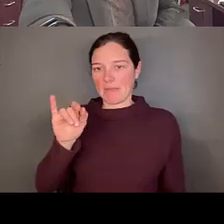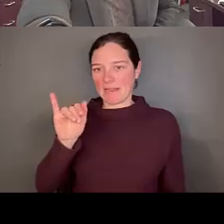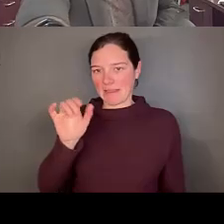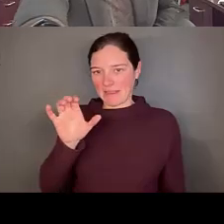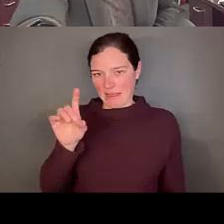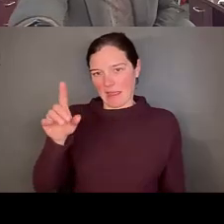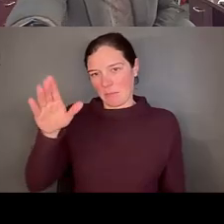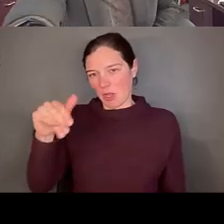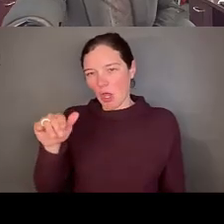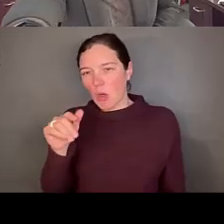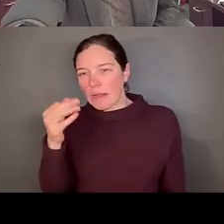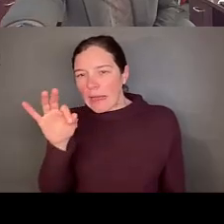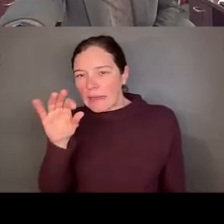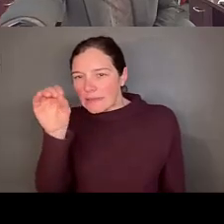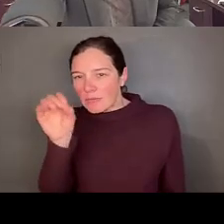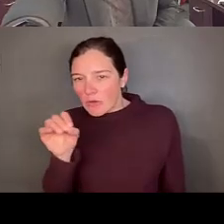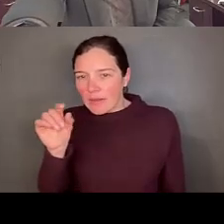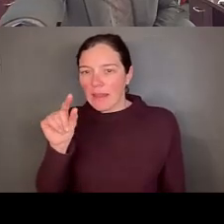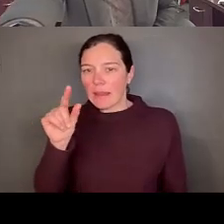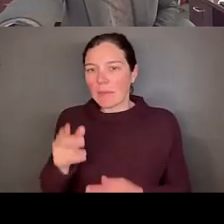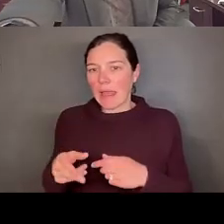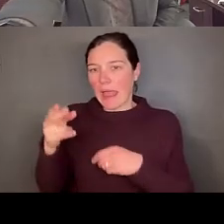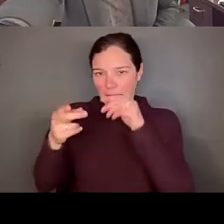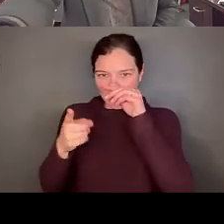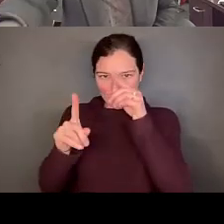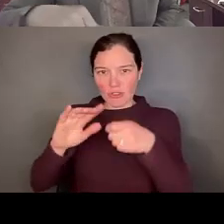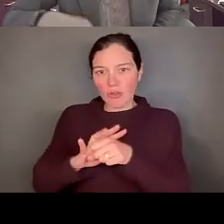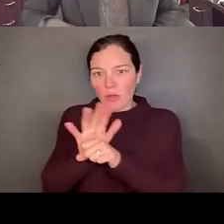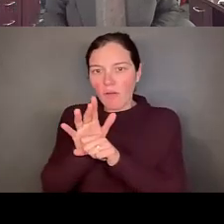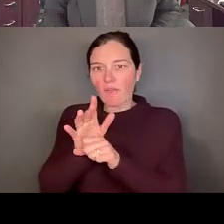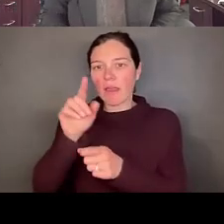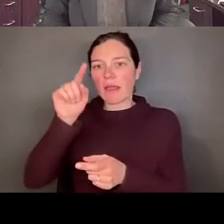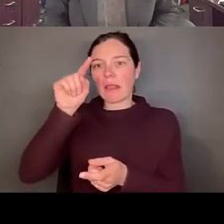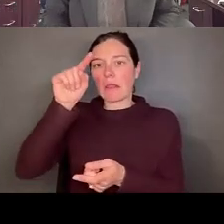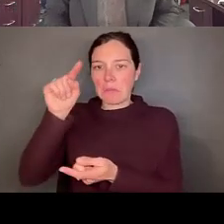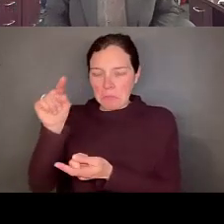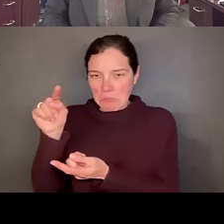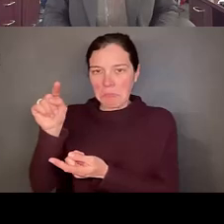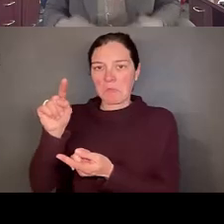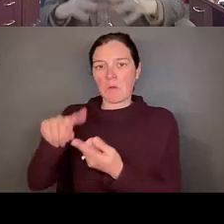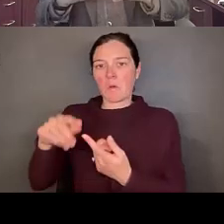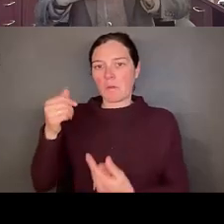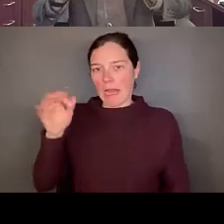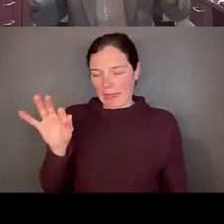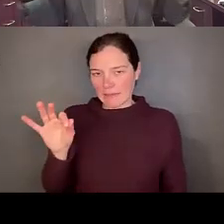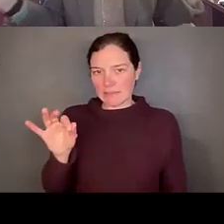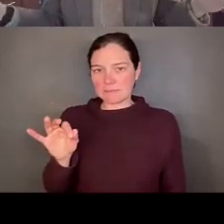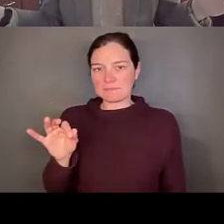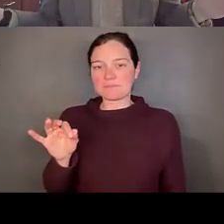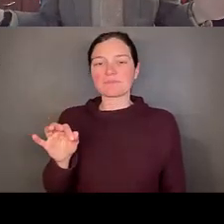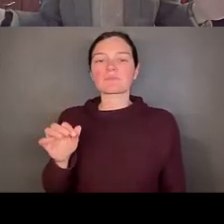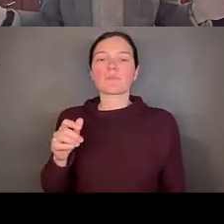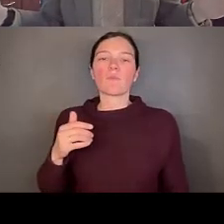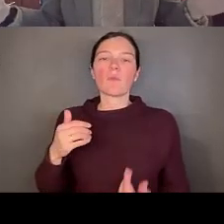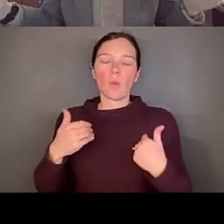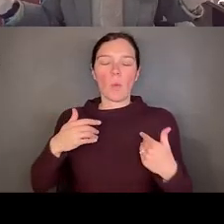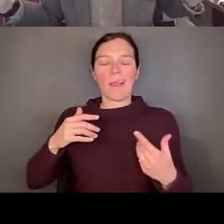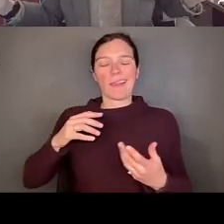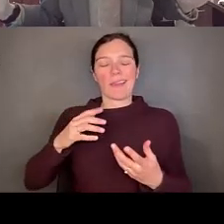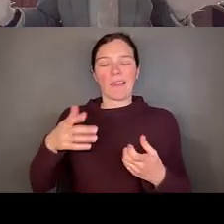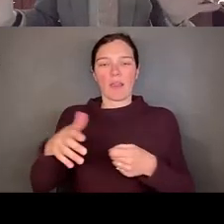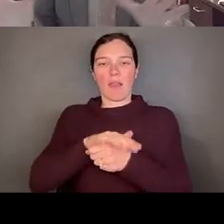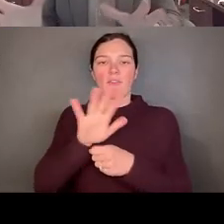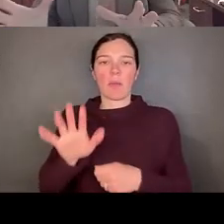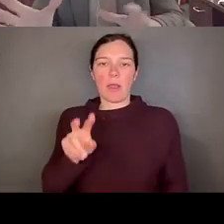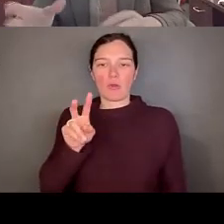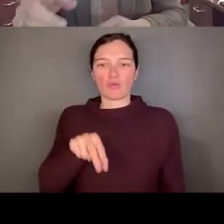same, 19%. We get a little higher through COVID, et cetera, coming back down to about that 19%. Now, we cover about 22% of the population,